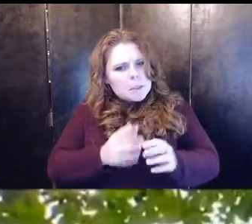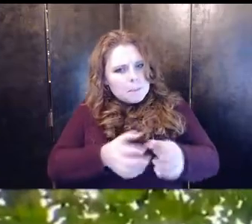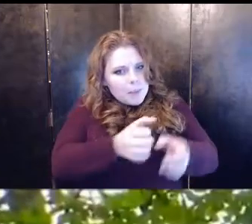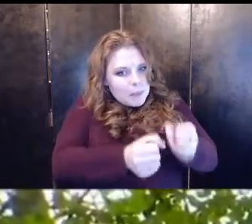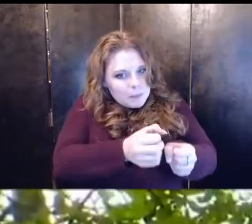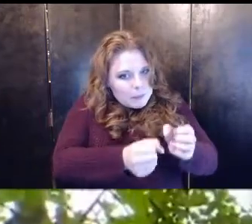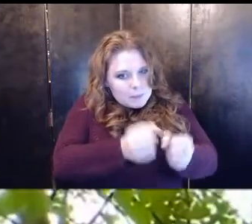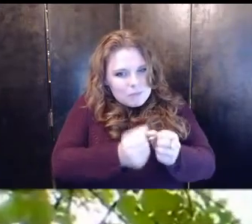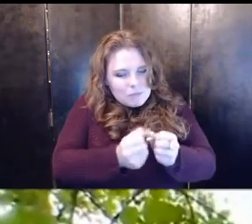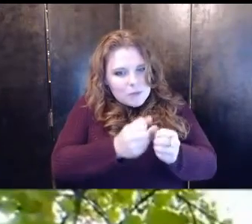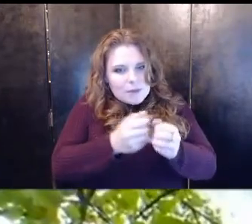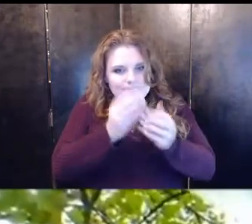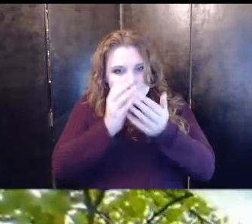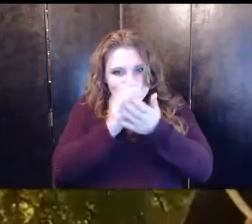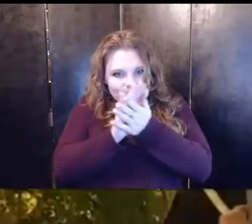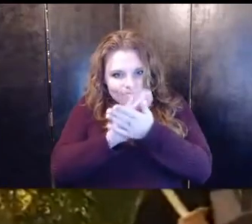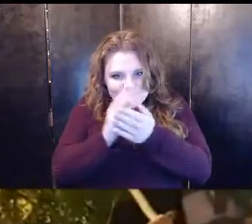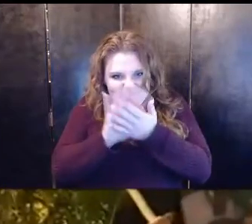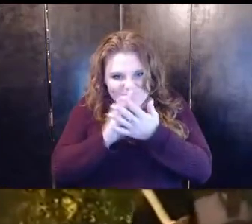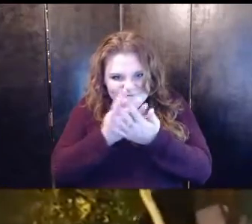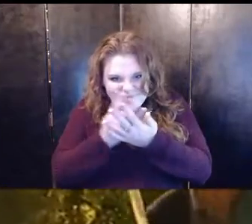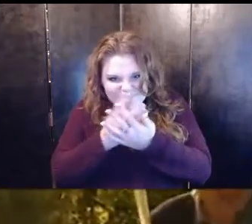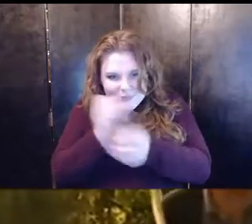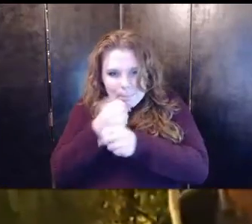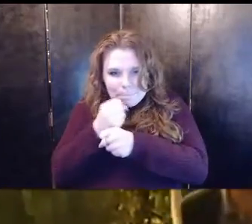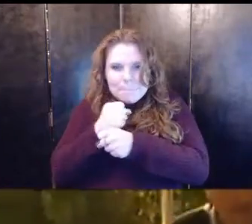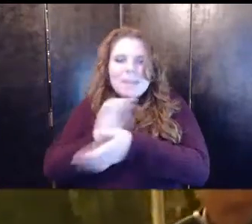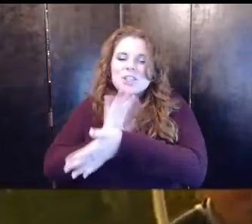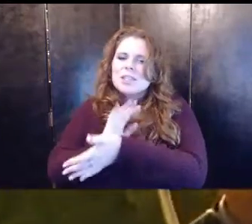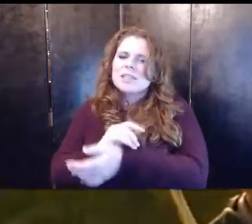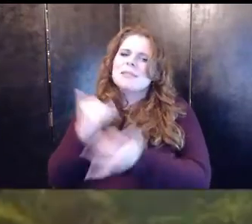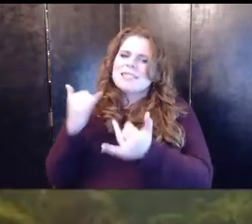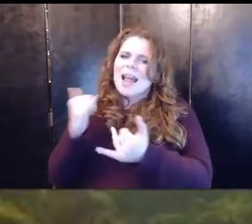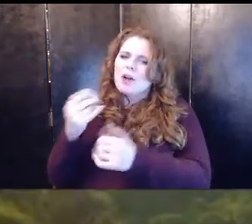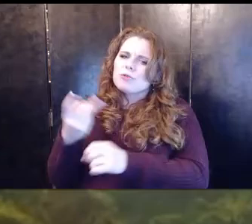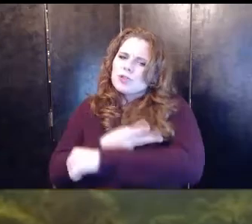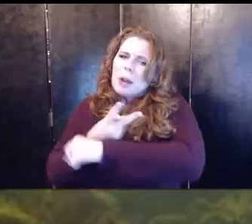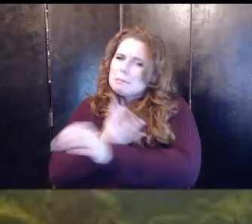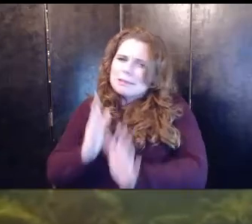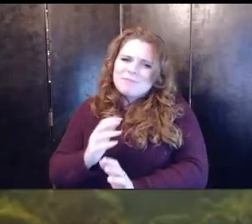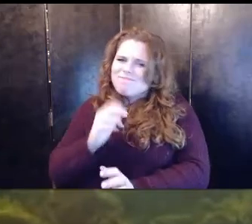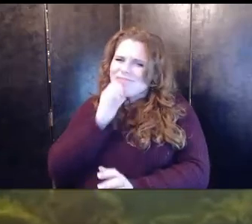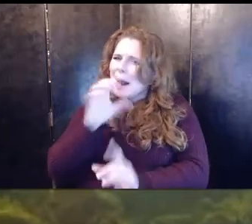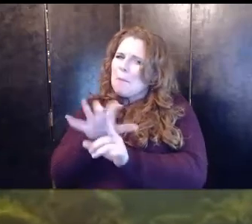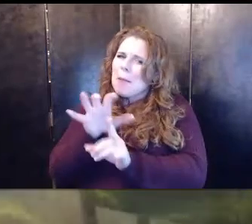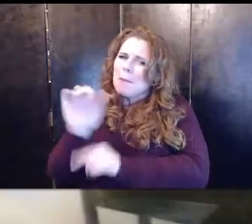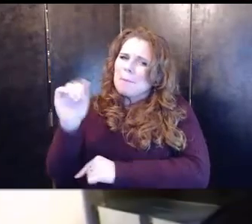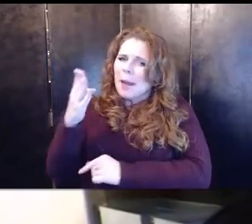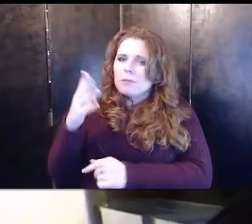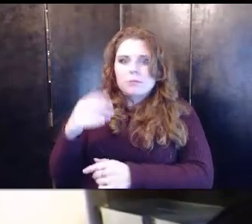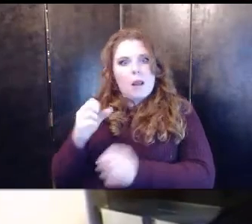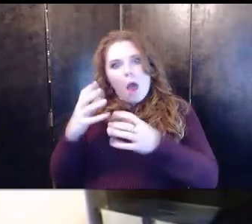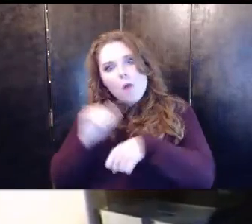which is sold throughout the country. But shepherding isn't a popular profession anymore. It requires long hours and hard work.